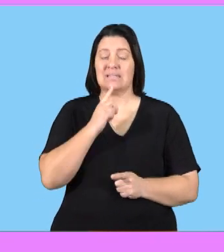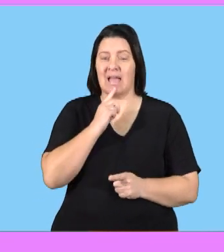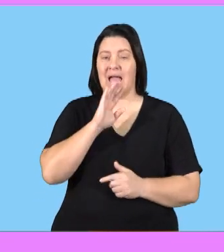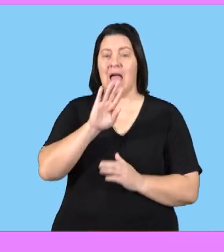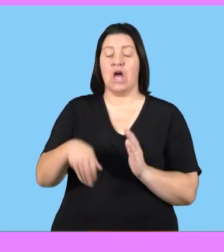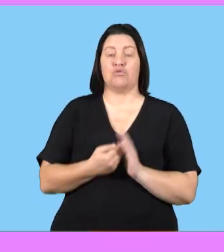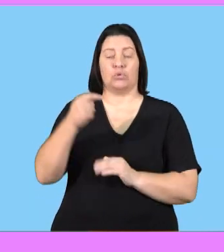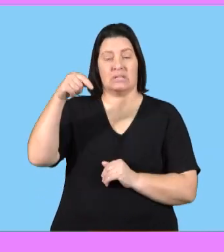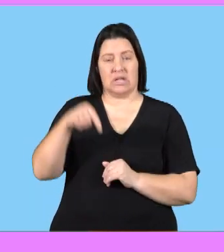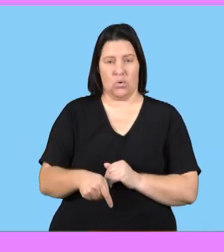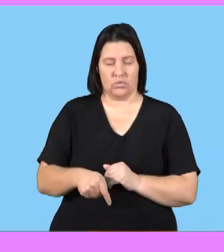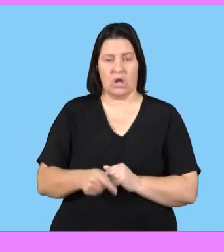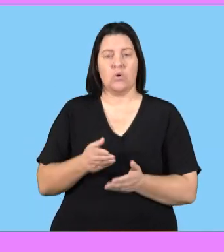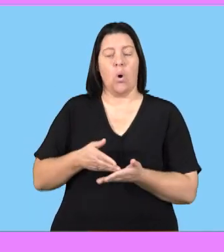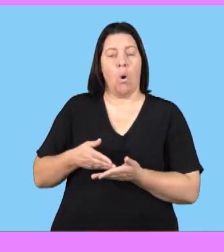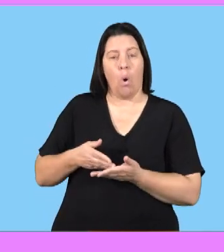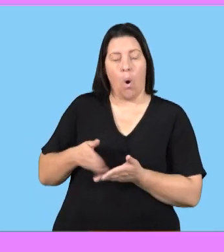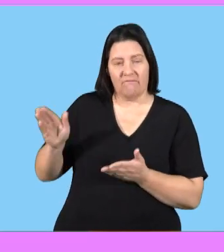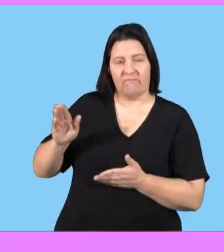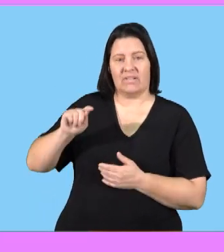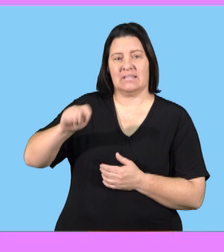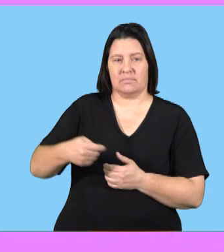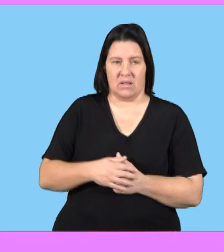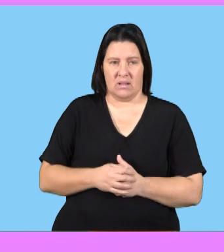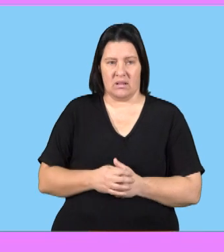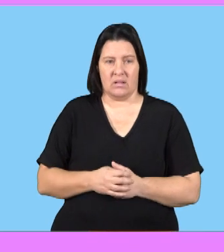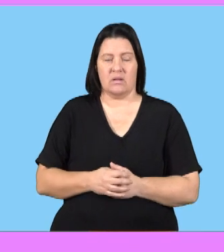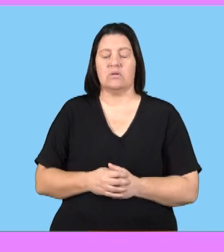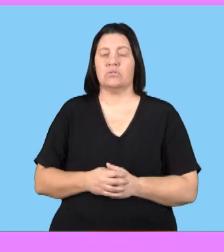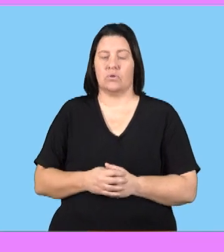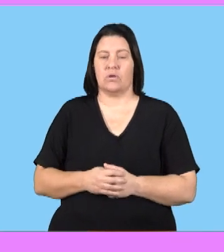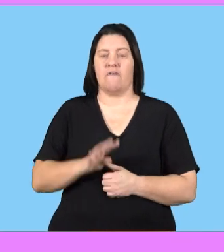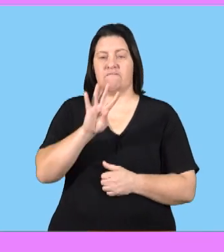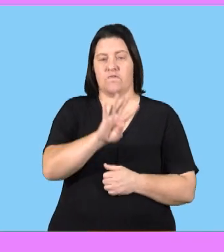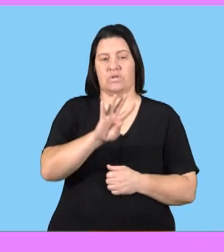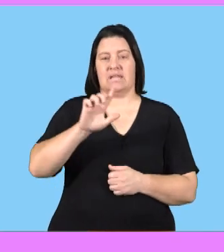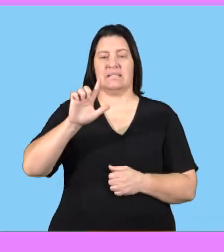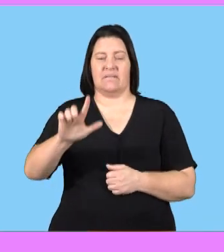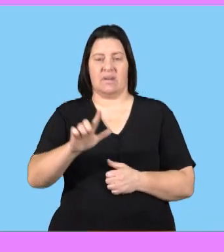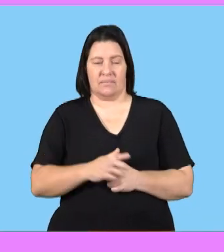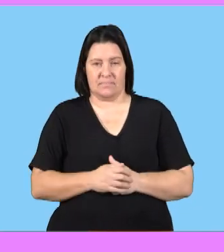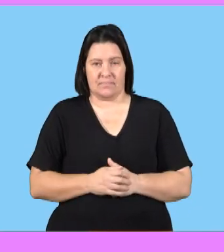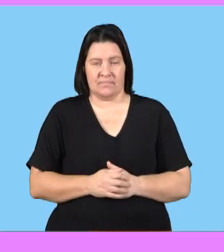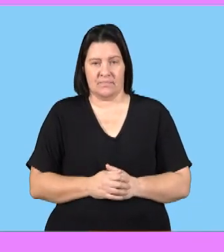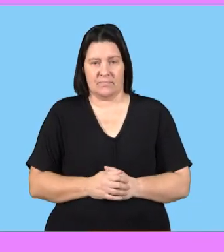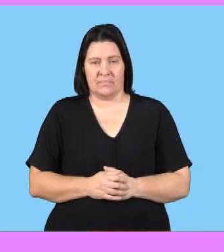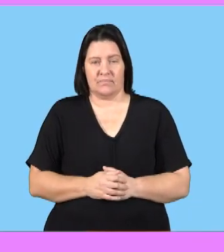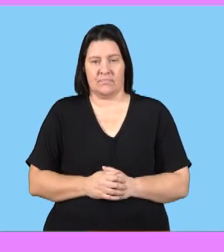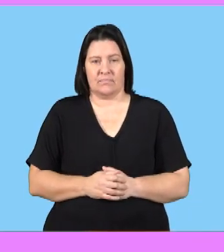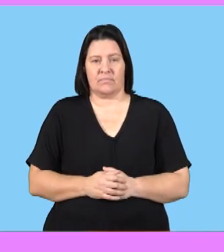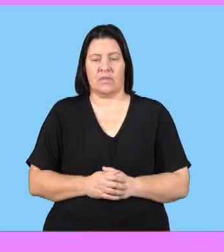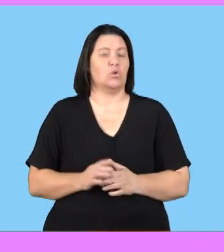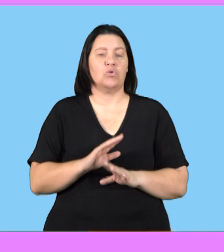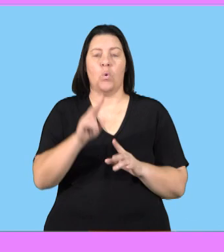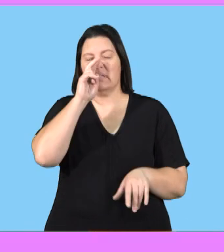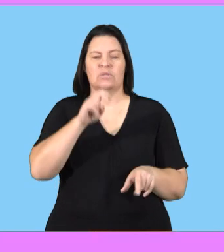the rounding down, you just eliminate the decimal. And this is 47. So you